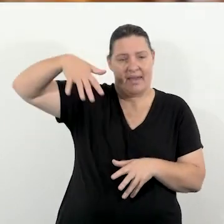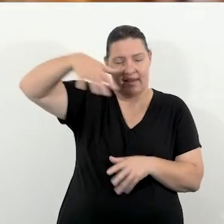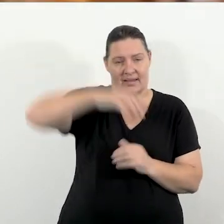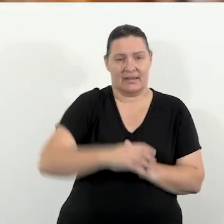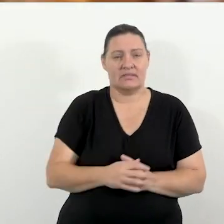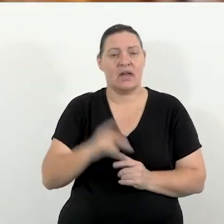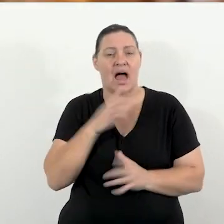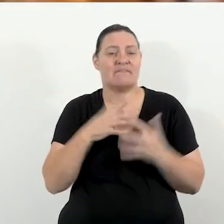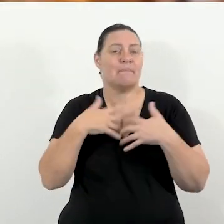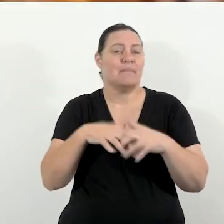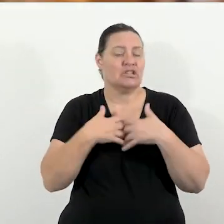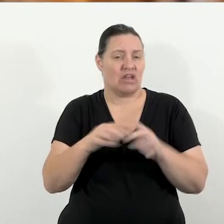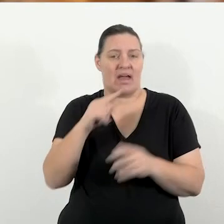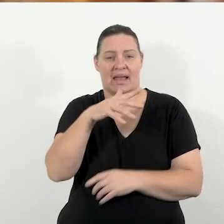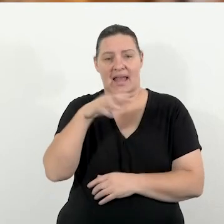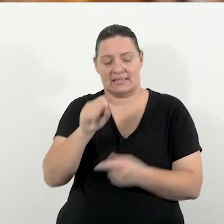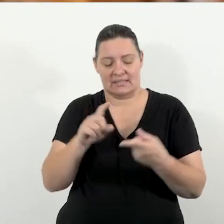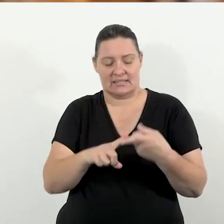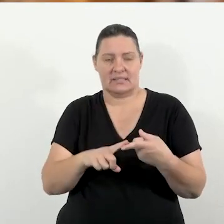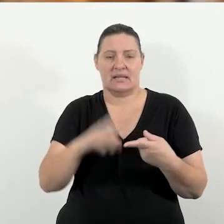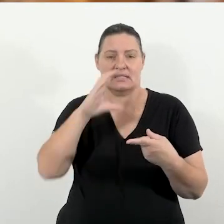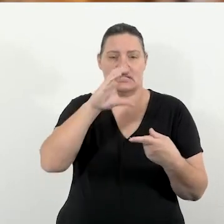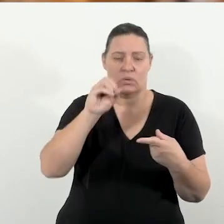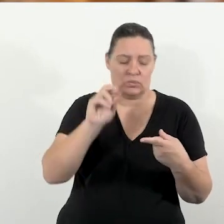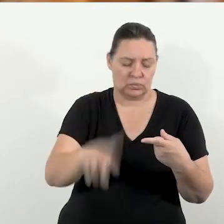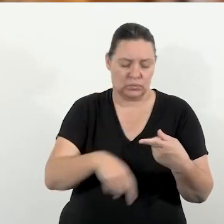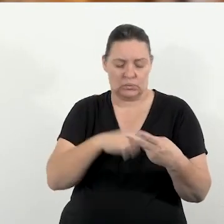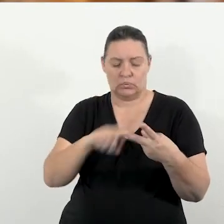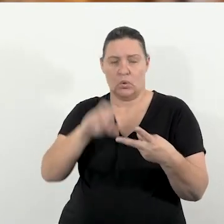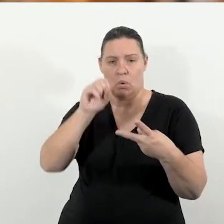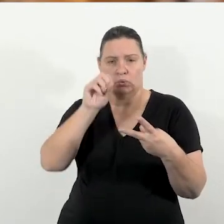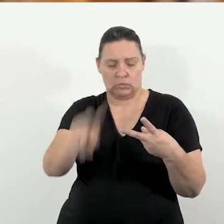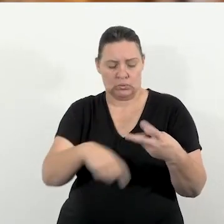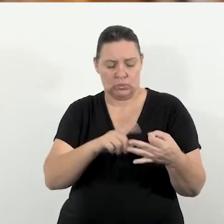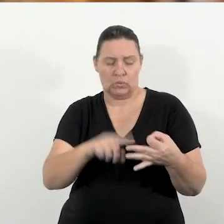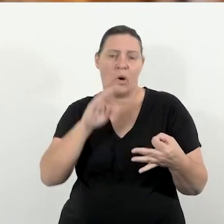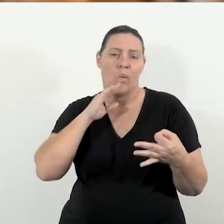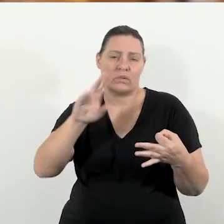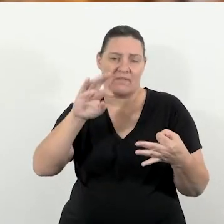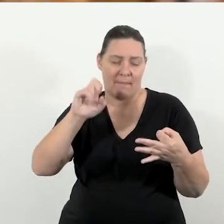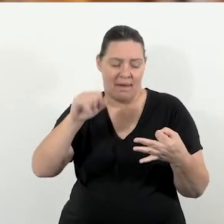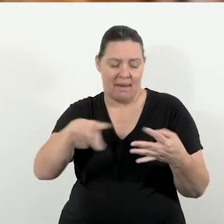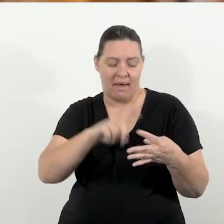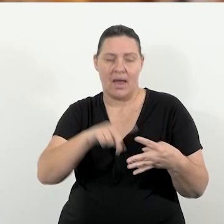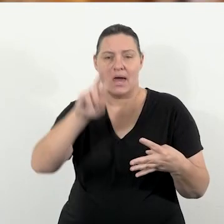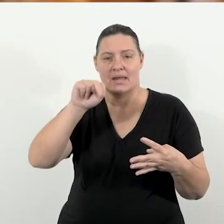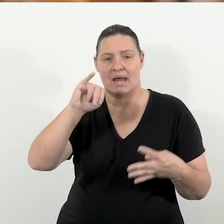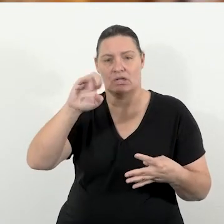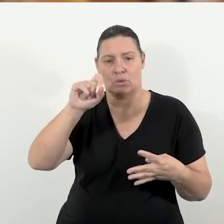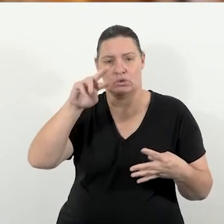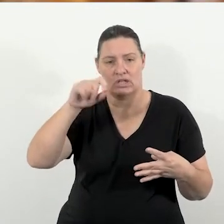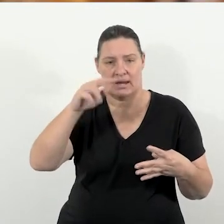mentioned that the air is a mixture of gases such as carbon dioxide, oxygen, water vapor, as well